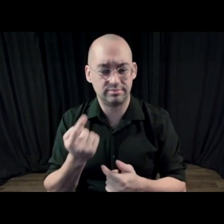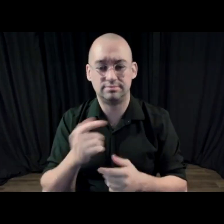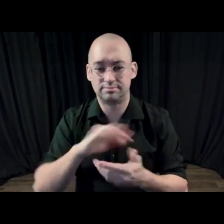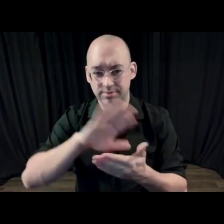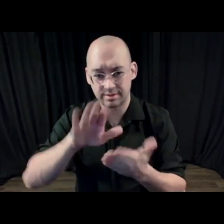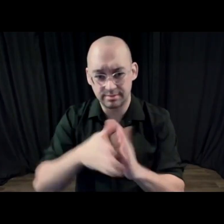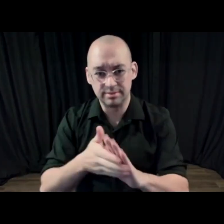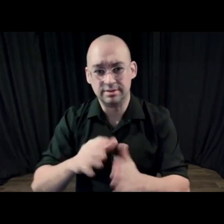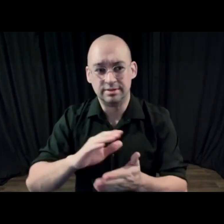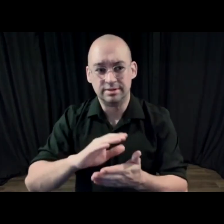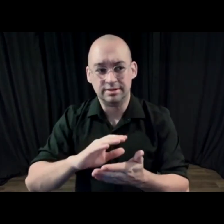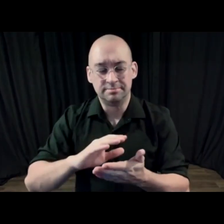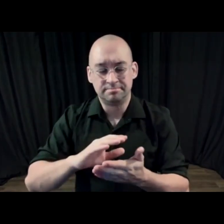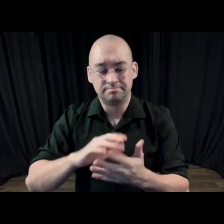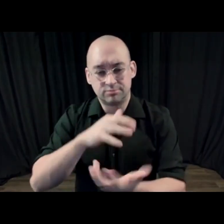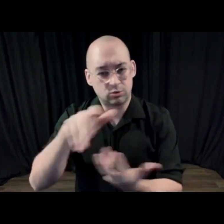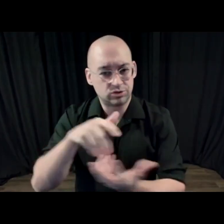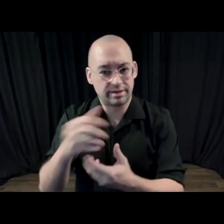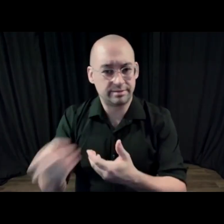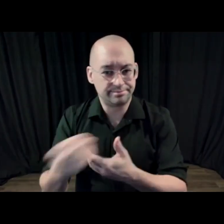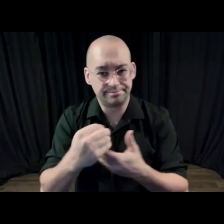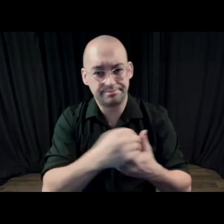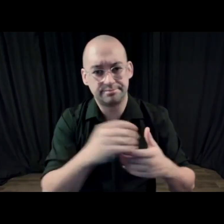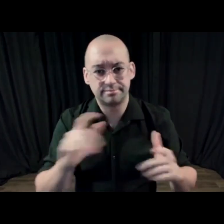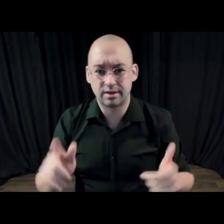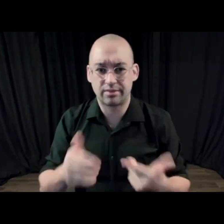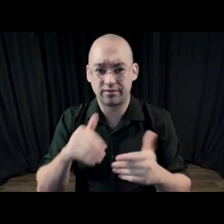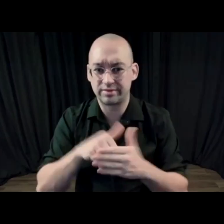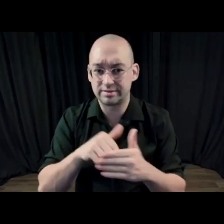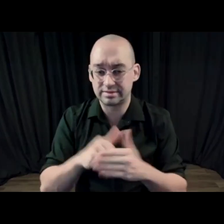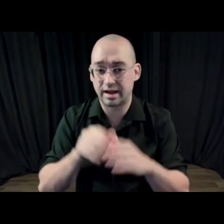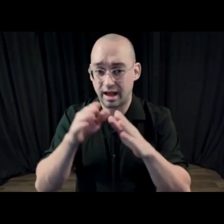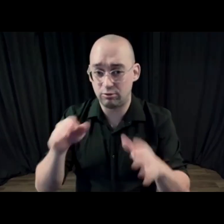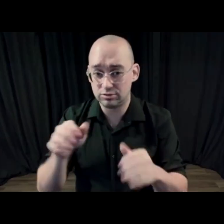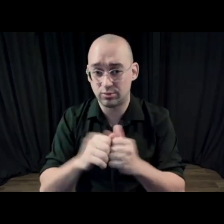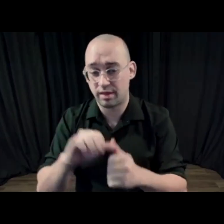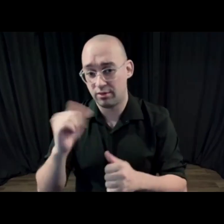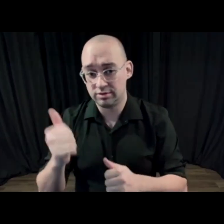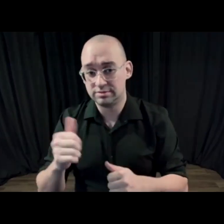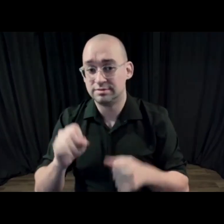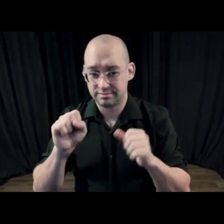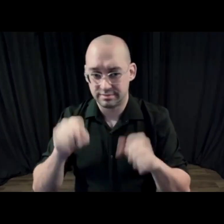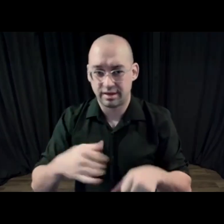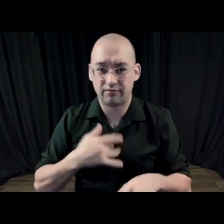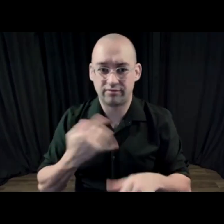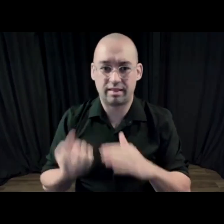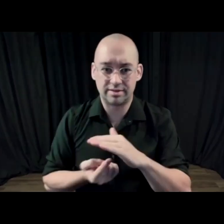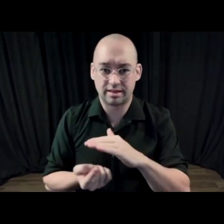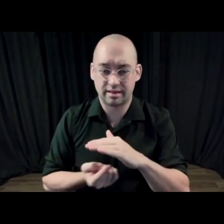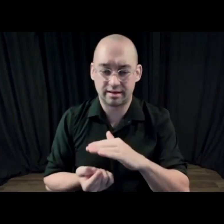we know that people can live in a household with others and be isolated. But this is a trend that we're closely following